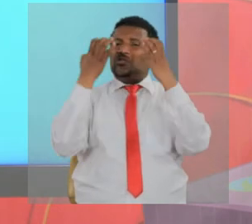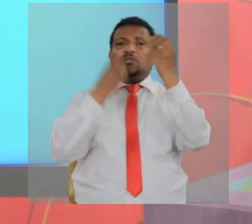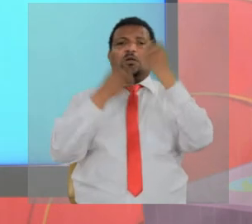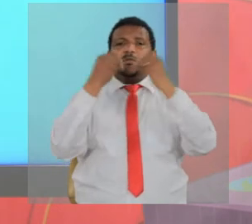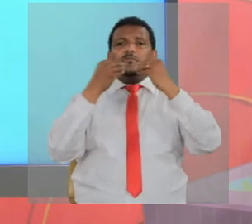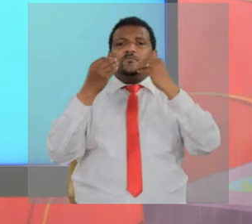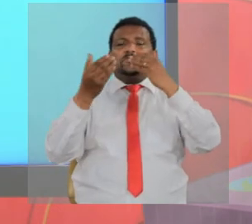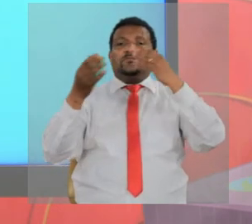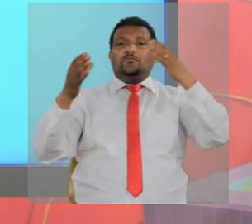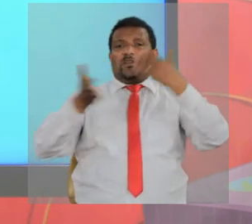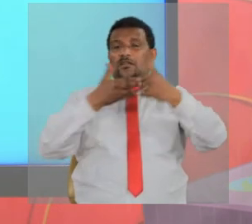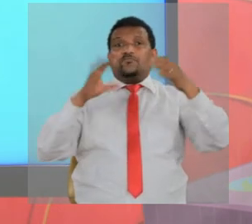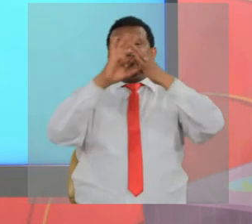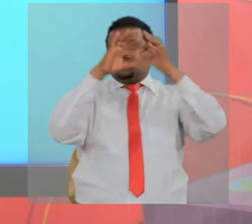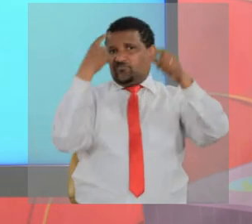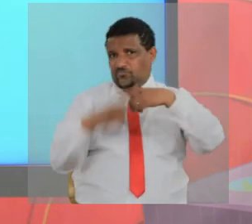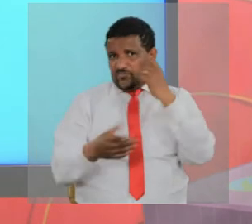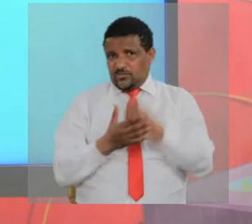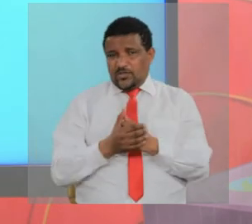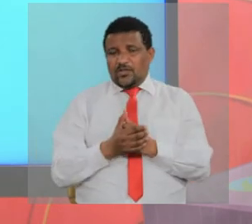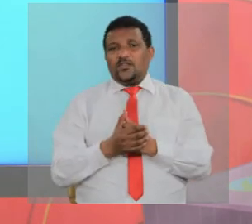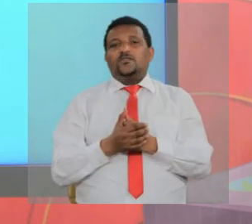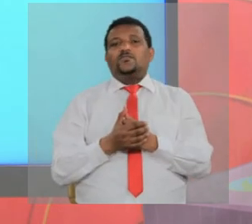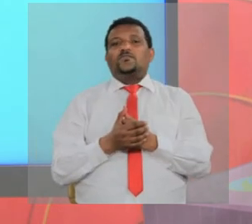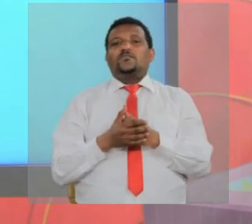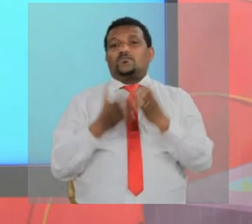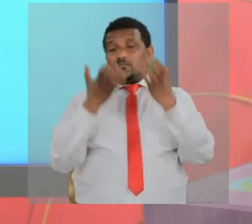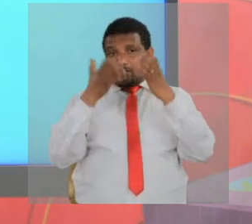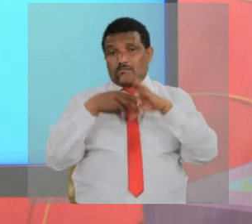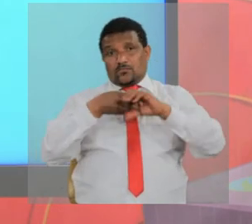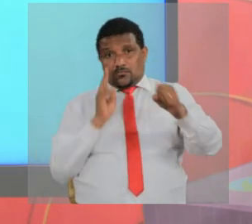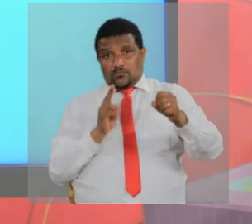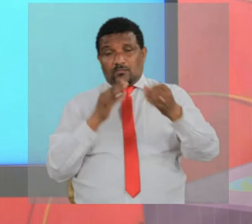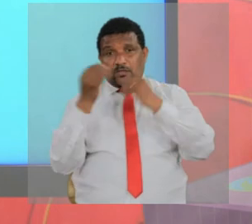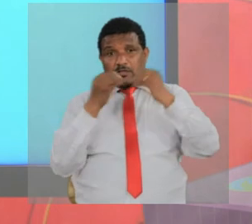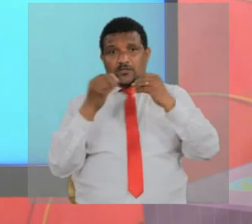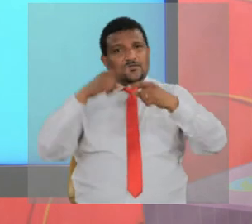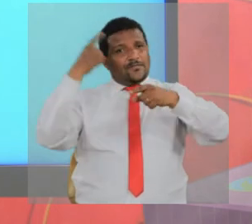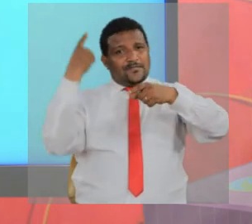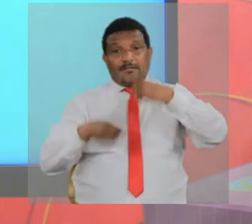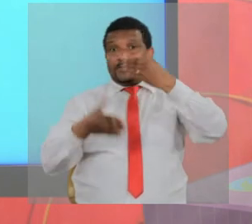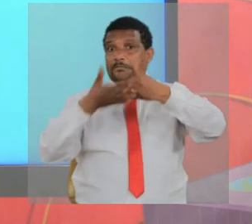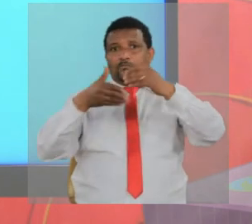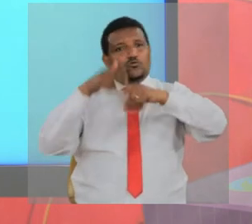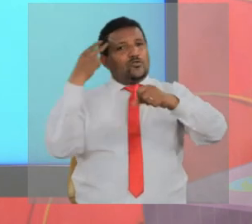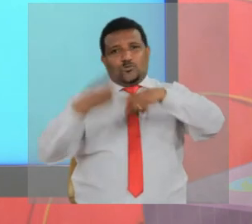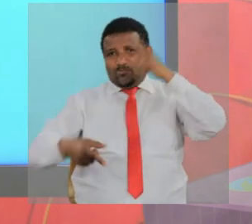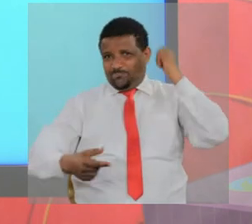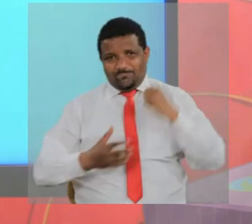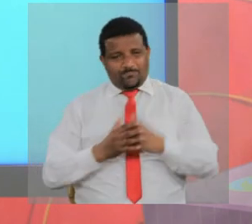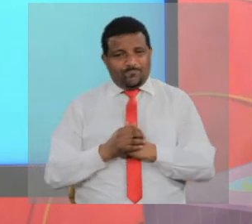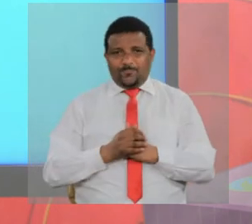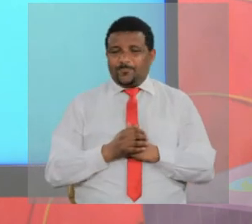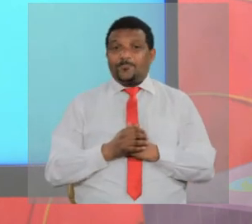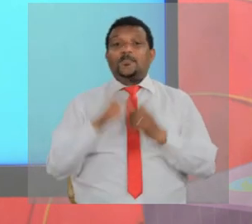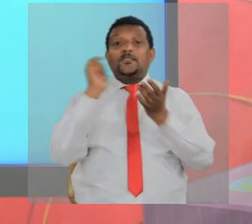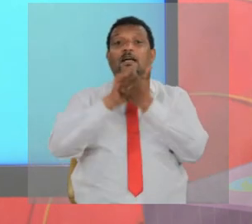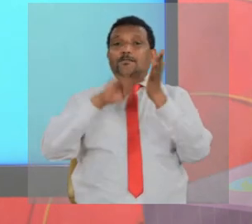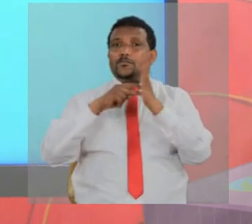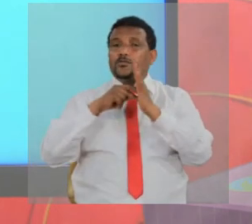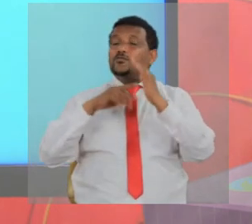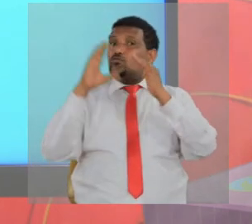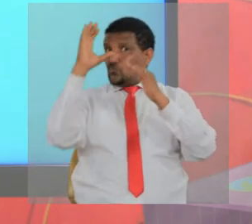cannot easily join, and those firms that want to reform such a market cannot easily leave. That means